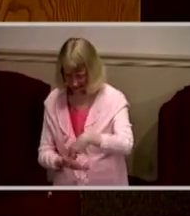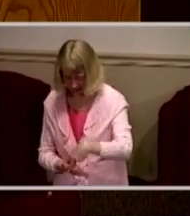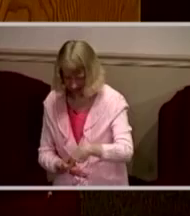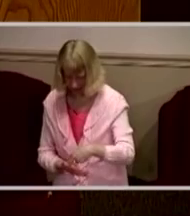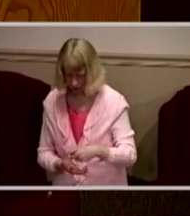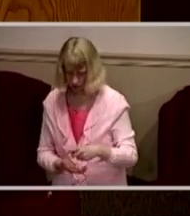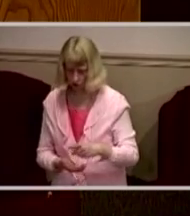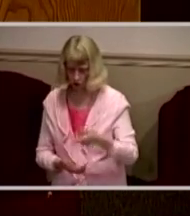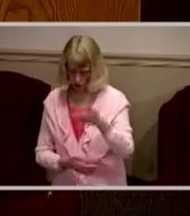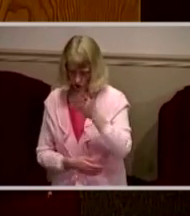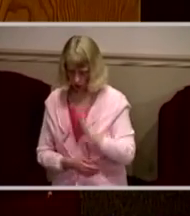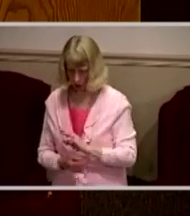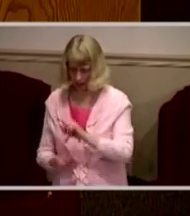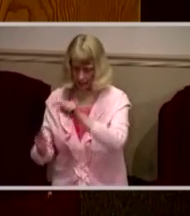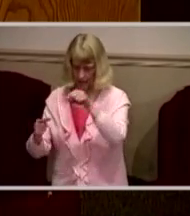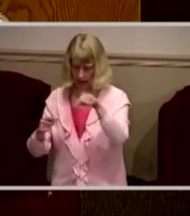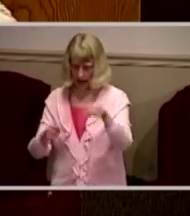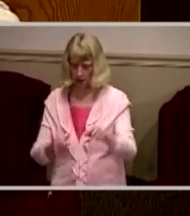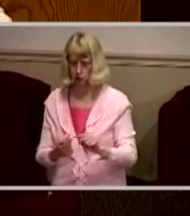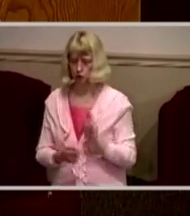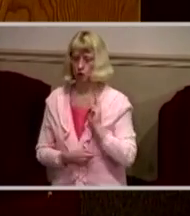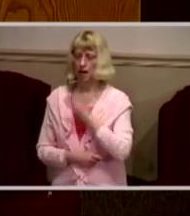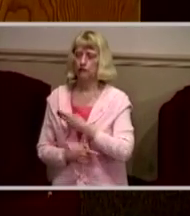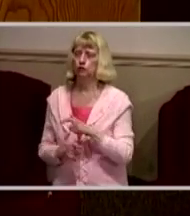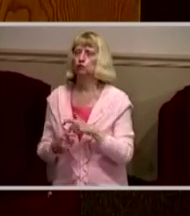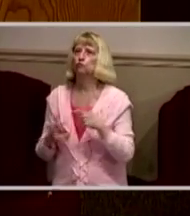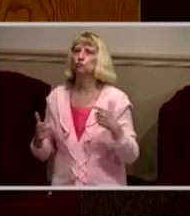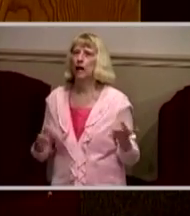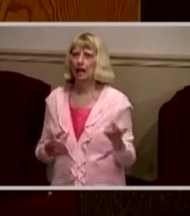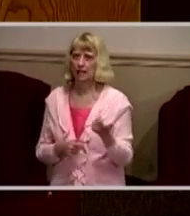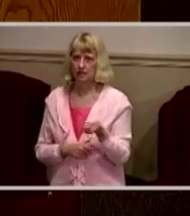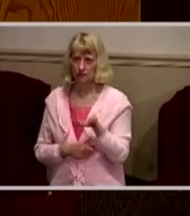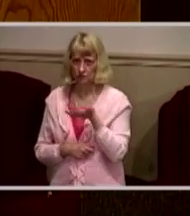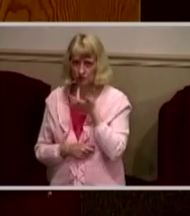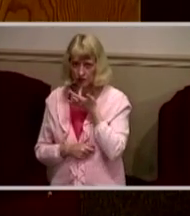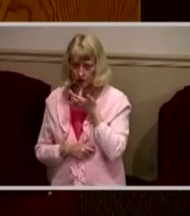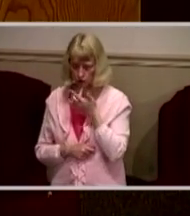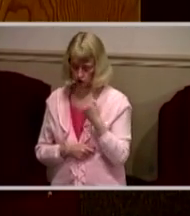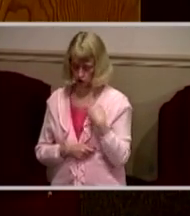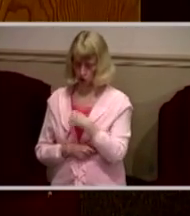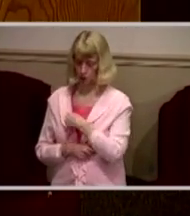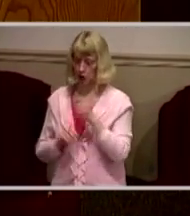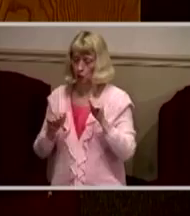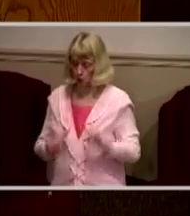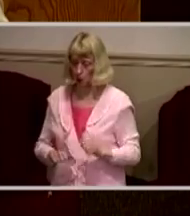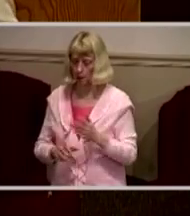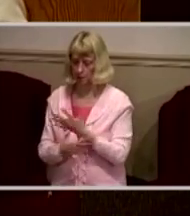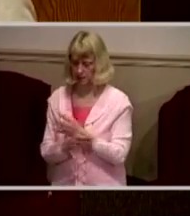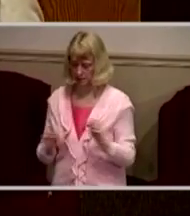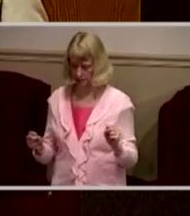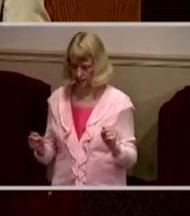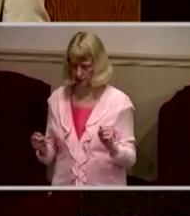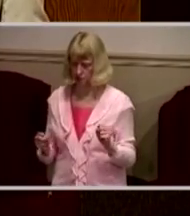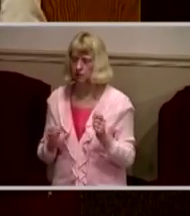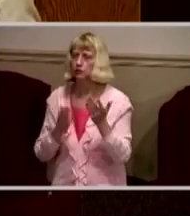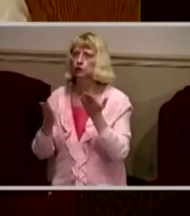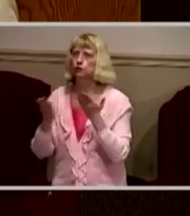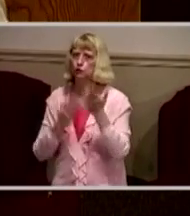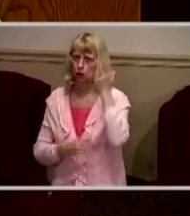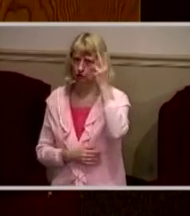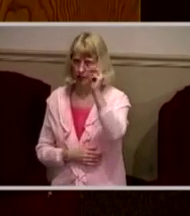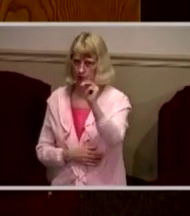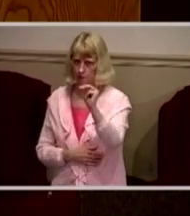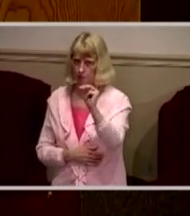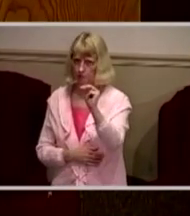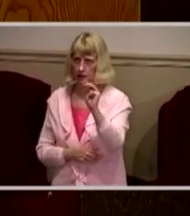He condescended upon us with great favor that we might be saved and that we might be able to serve him and